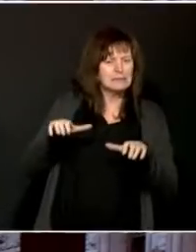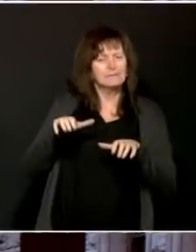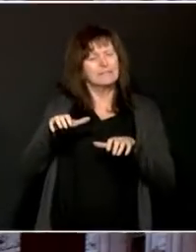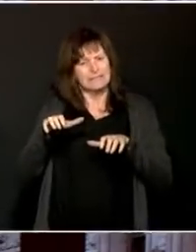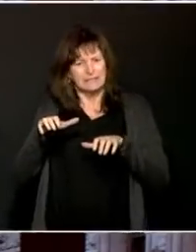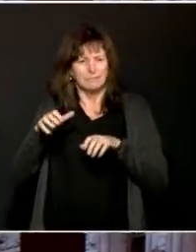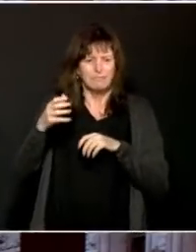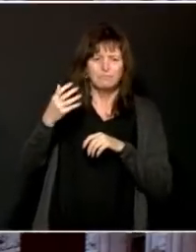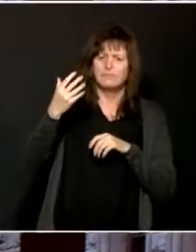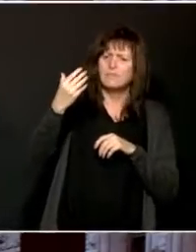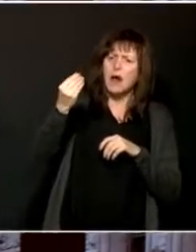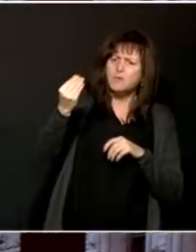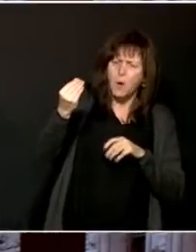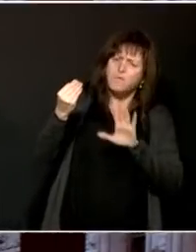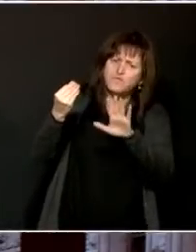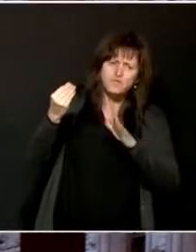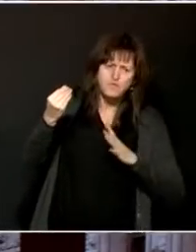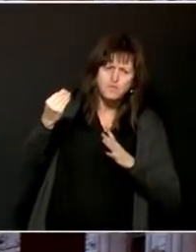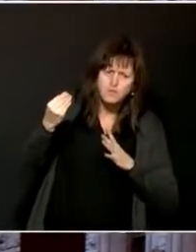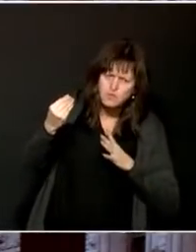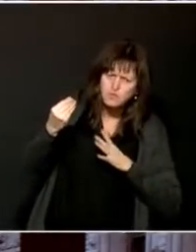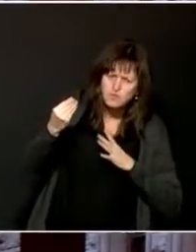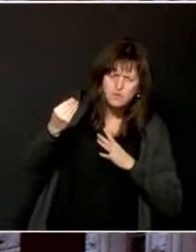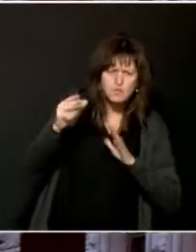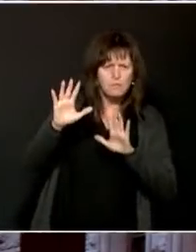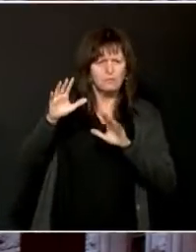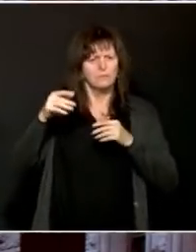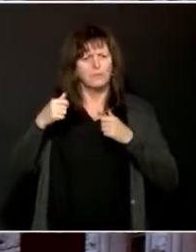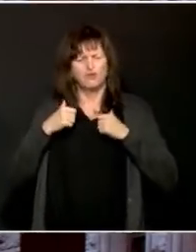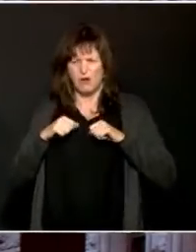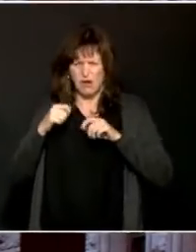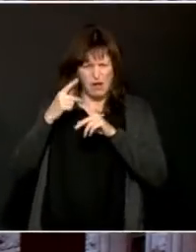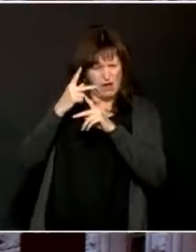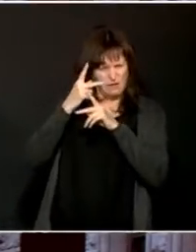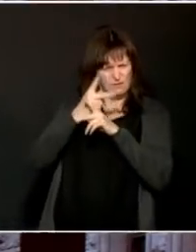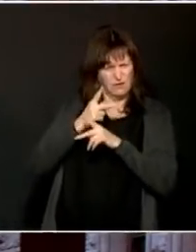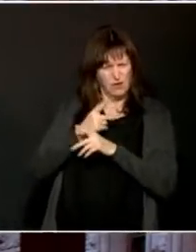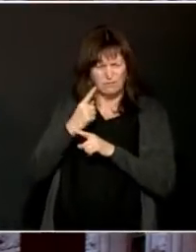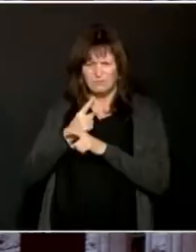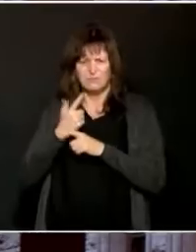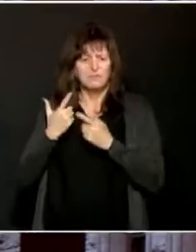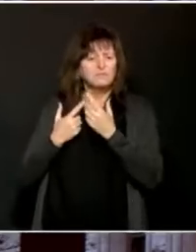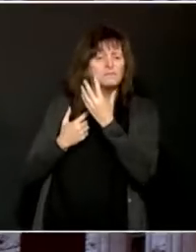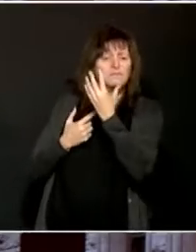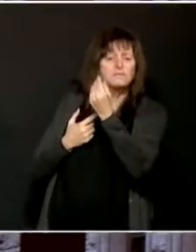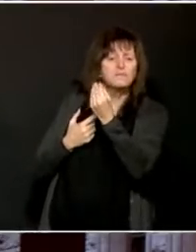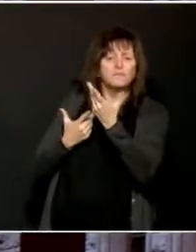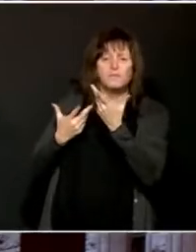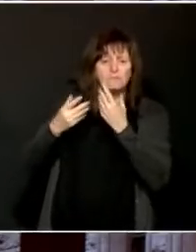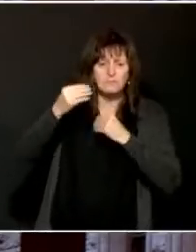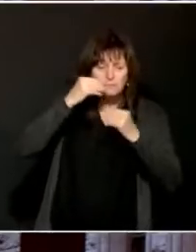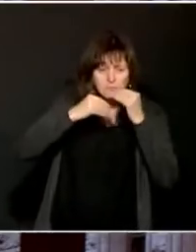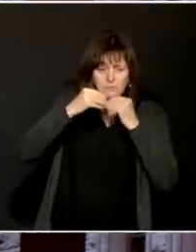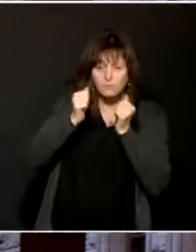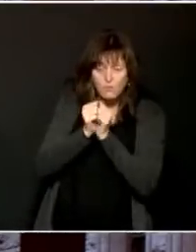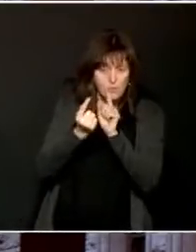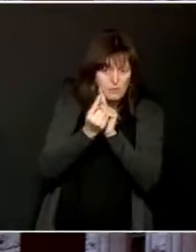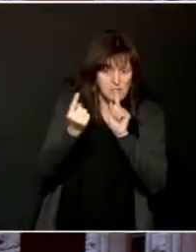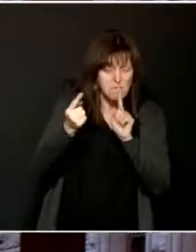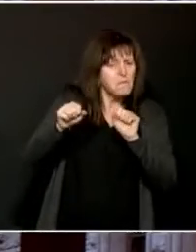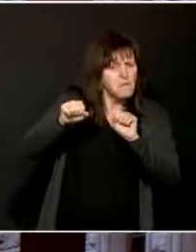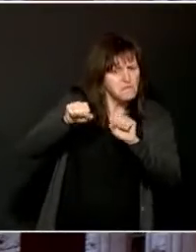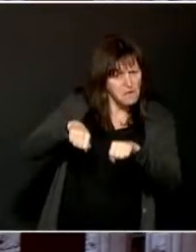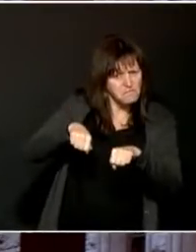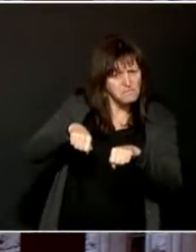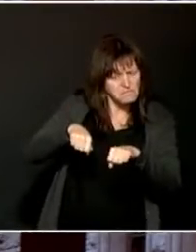what those might be. You can have outdoor dining, as we put in there, but with distancing. And so with these increased